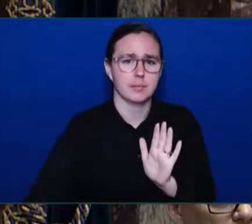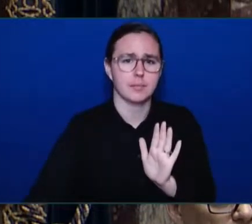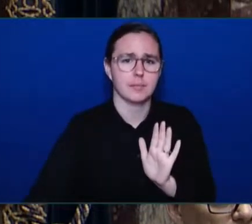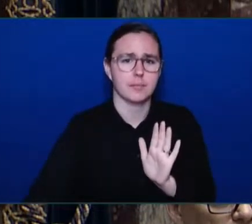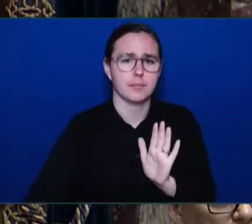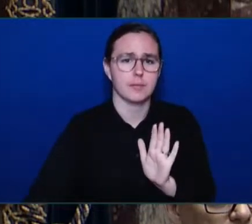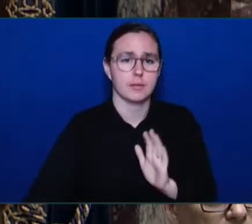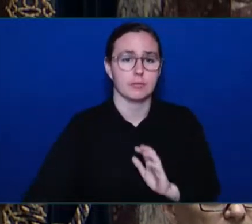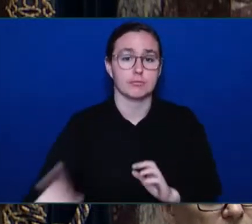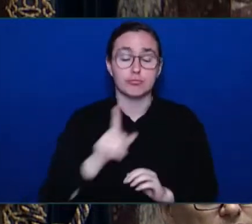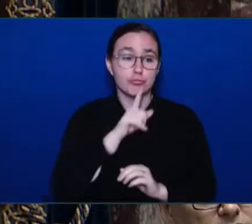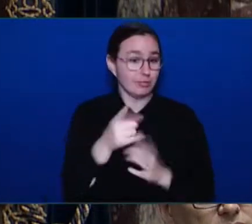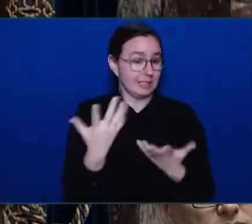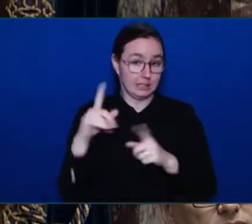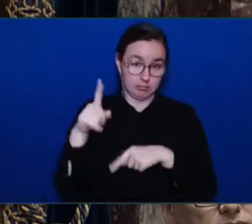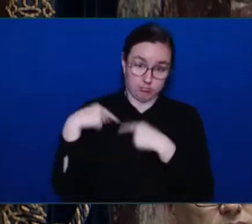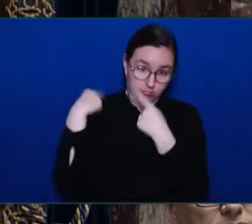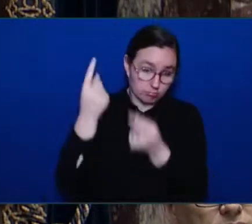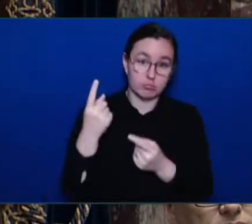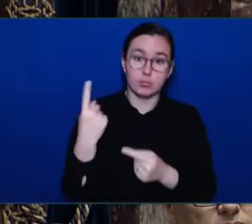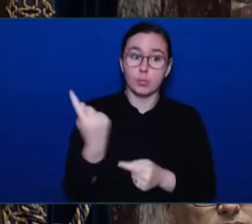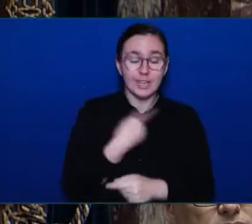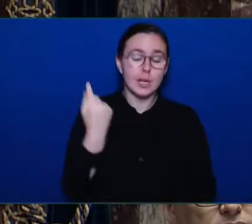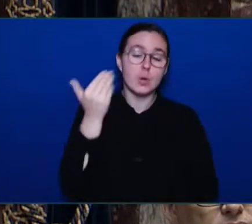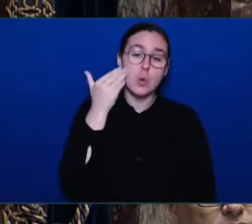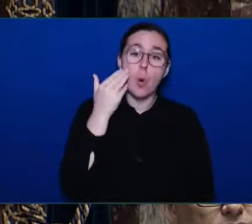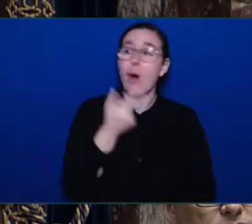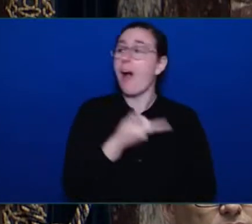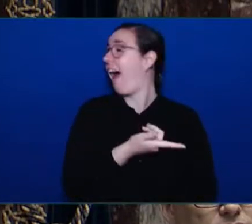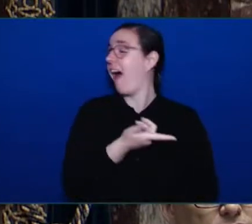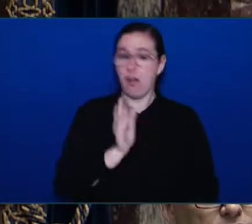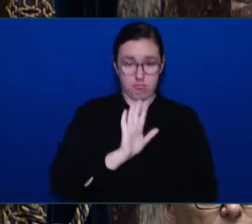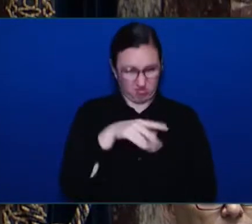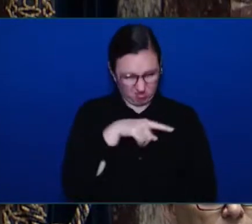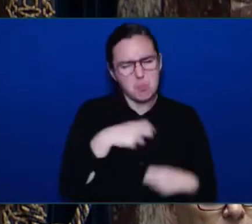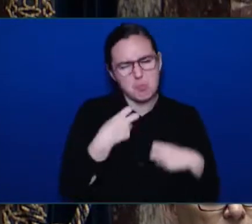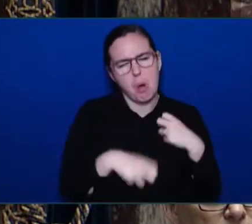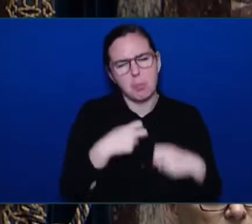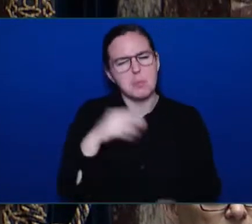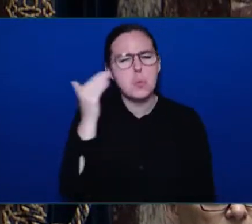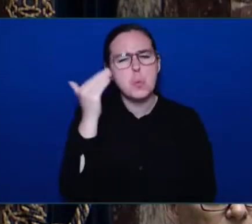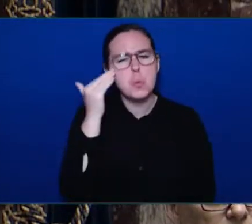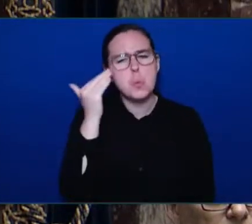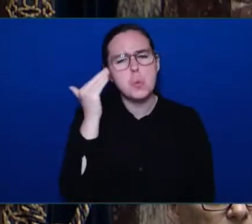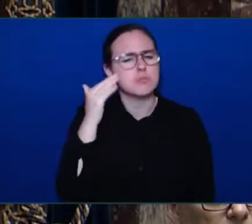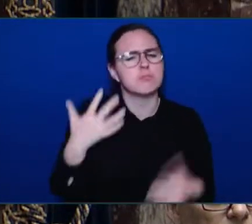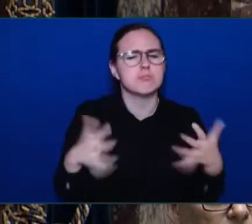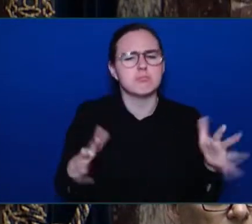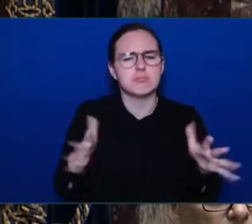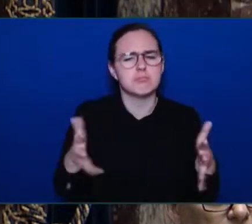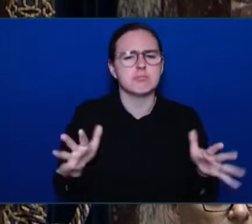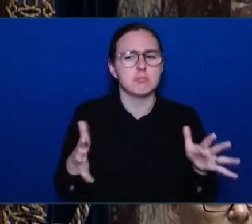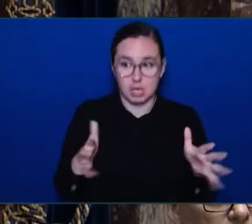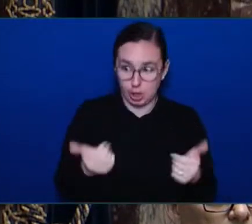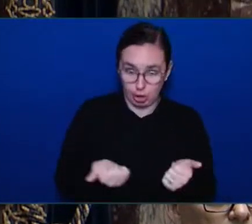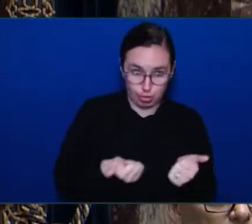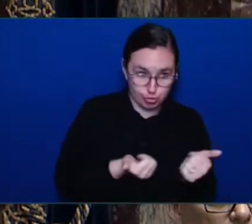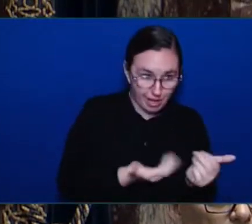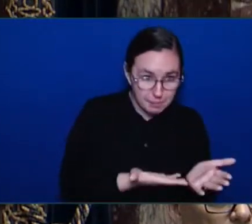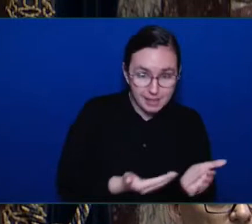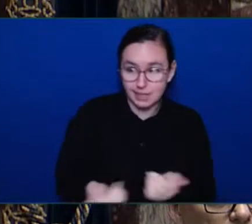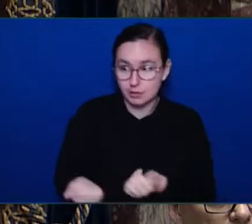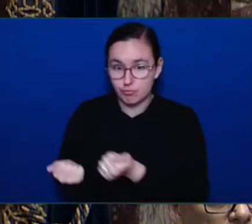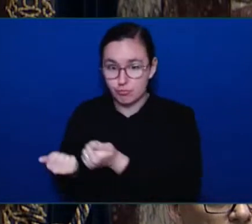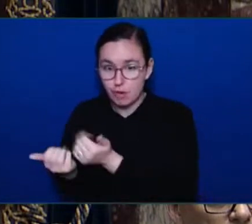problem for a long time. They're reviewing the recommendations, and we're investing millions of dollars in a system that